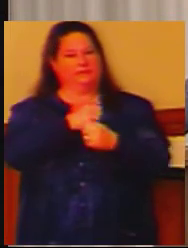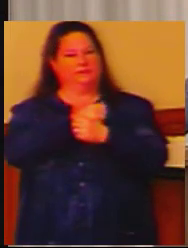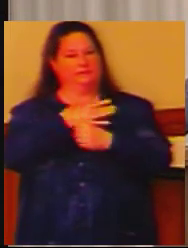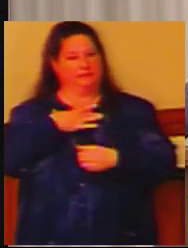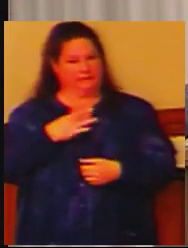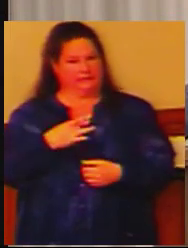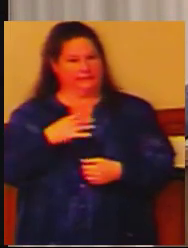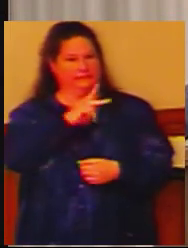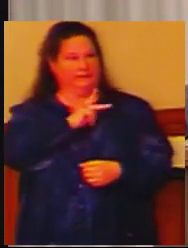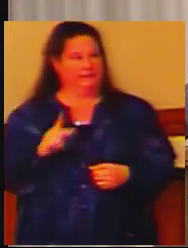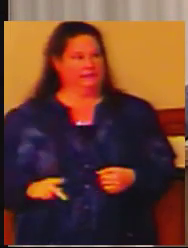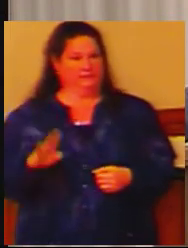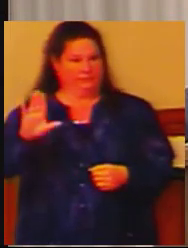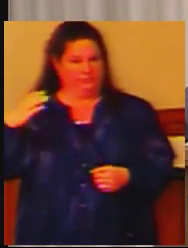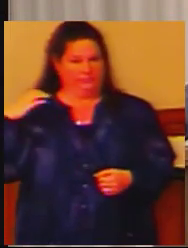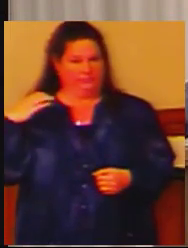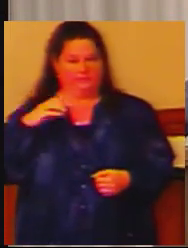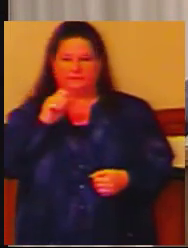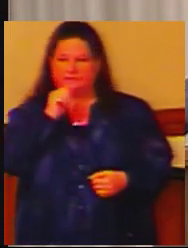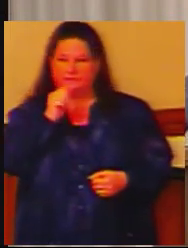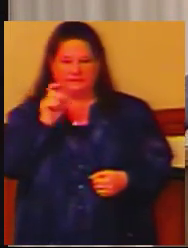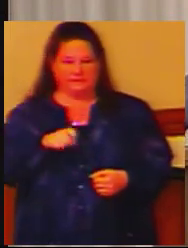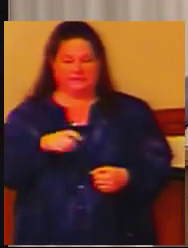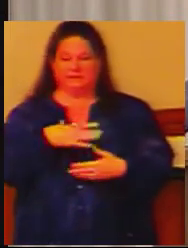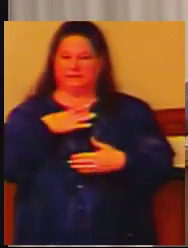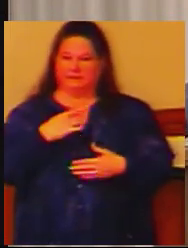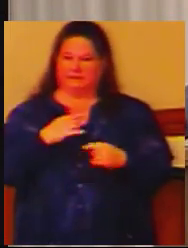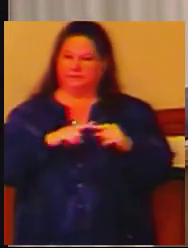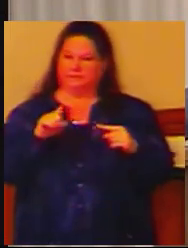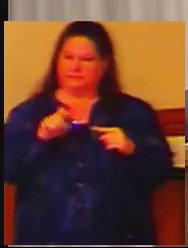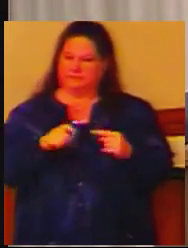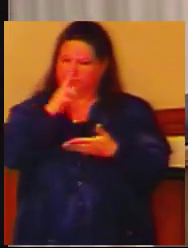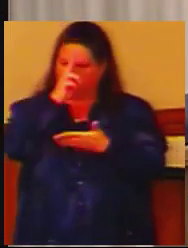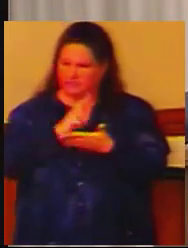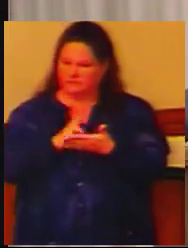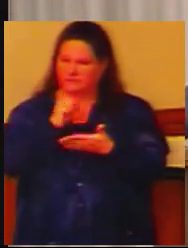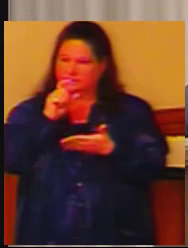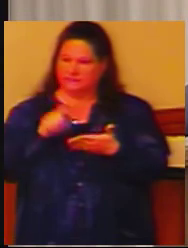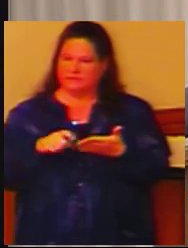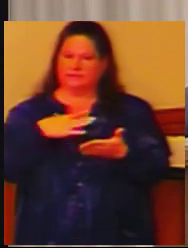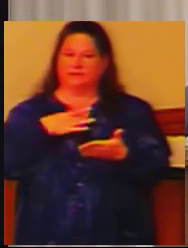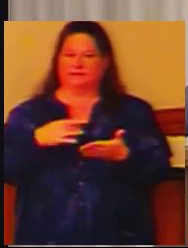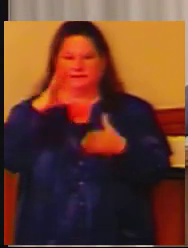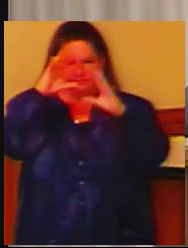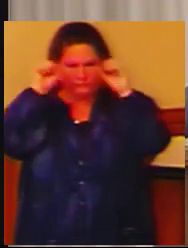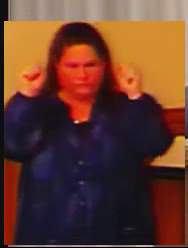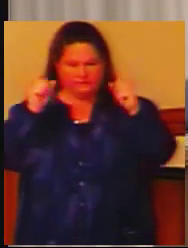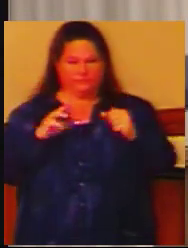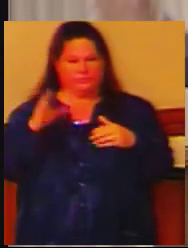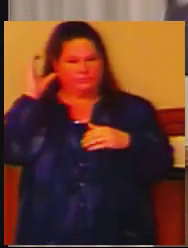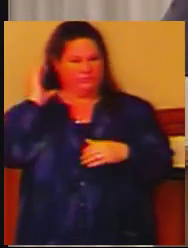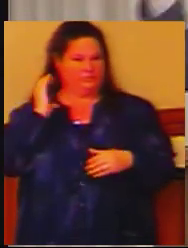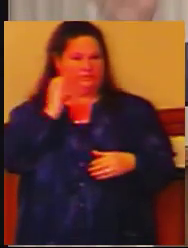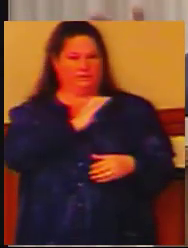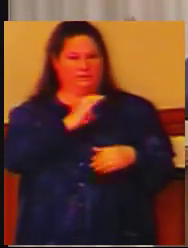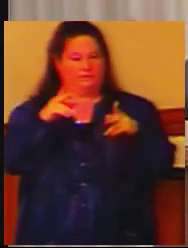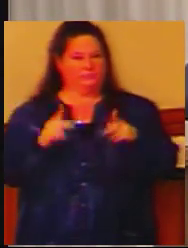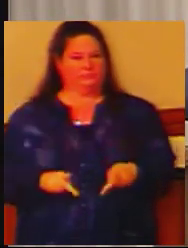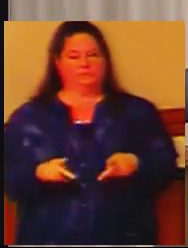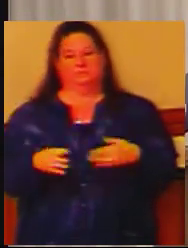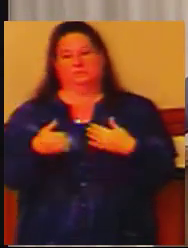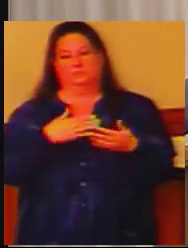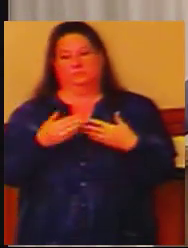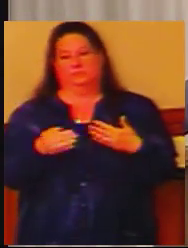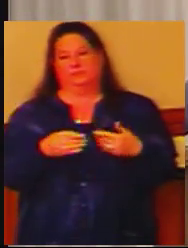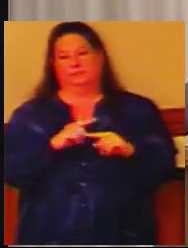your boss, you don't have to like him, but you do have to honor him. You don't like the president, you don't have to like the congressman or whatever, or whoever they are, but